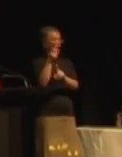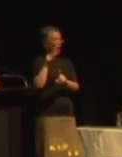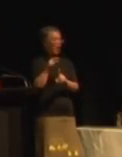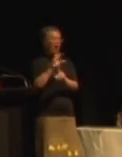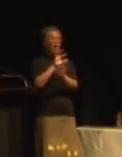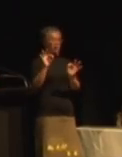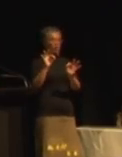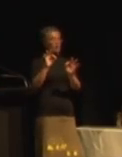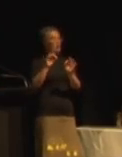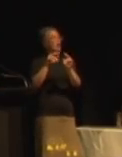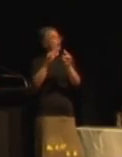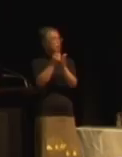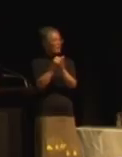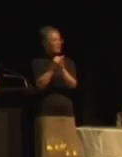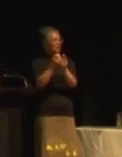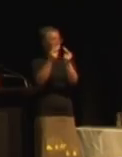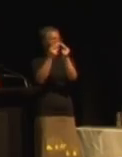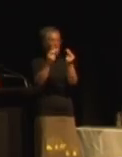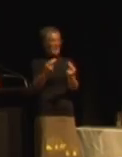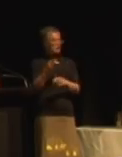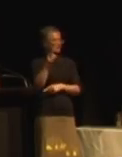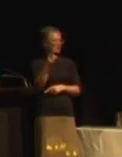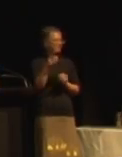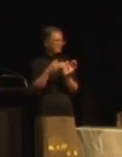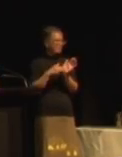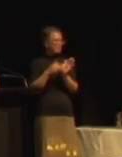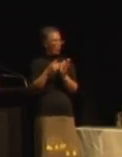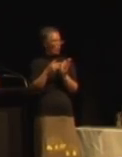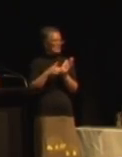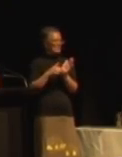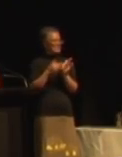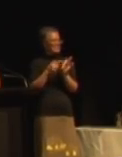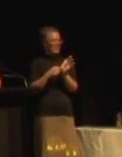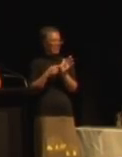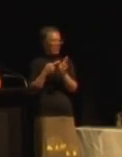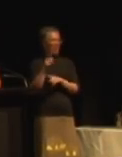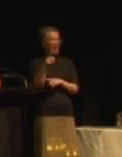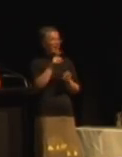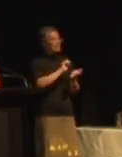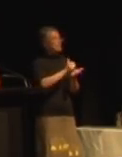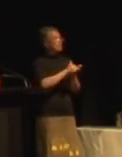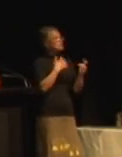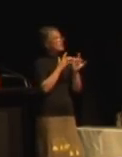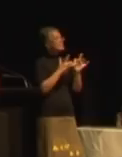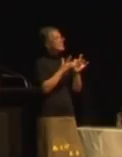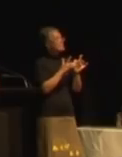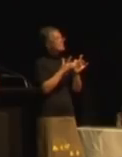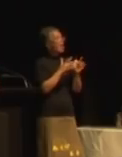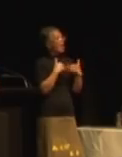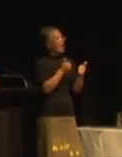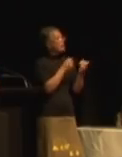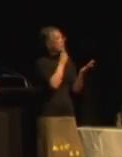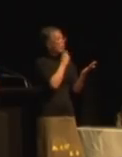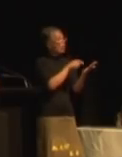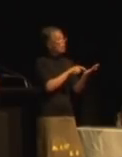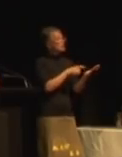the Mozilla Foundation. They do a lot of awesome work on policy. They publish the Internet Health Report. They host MozFest